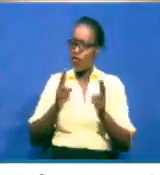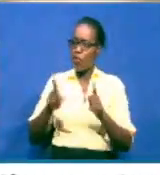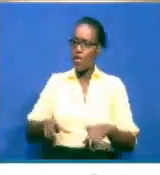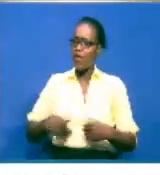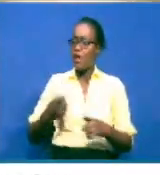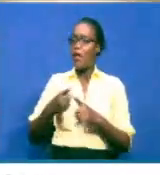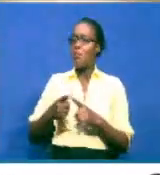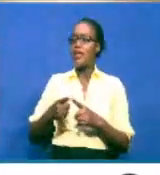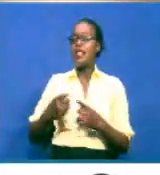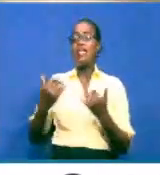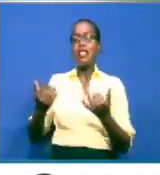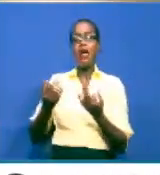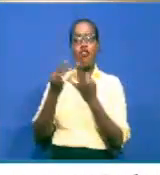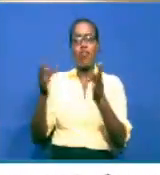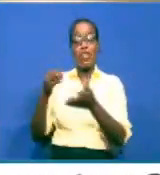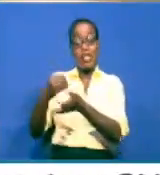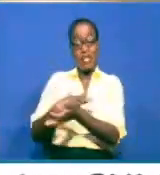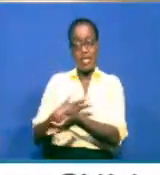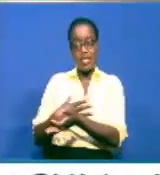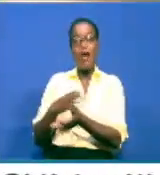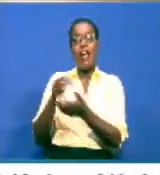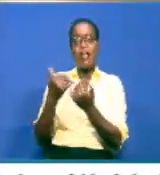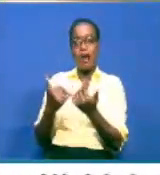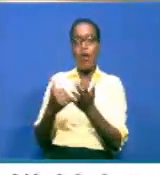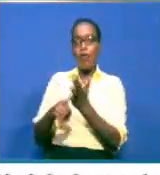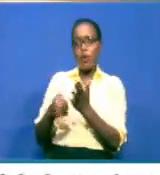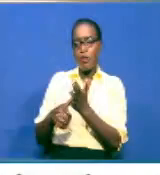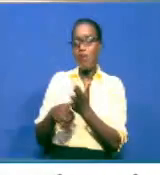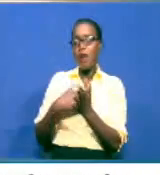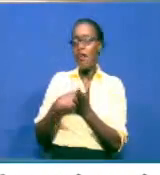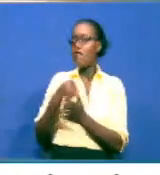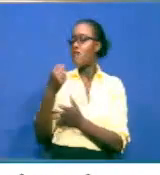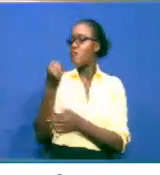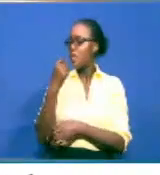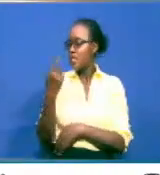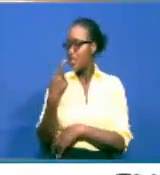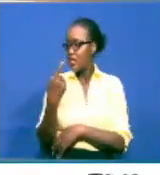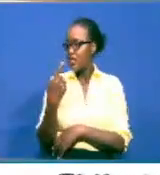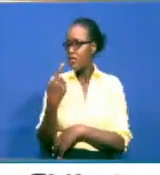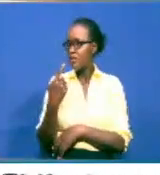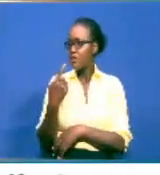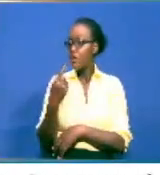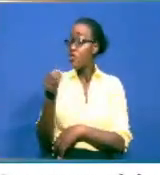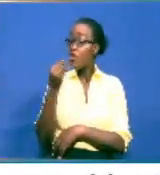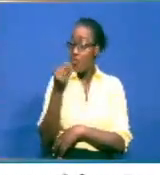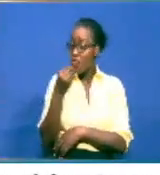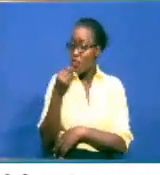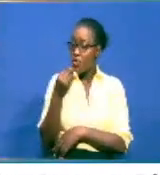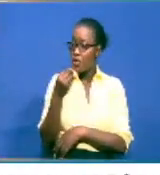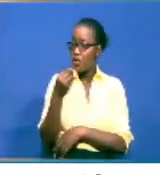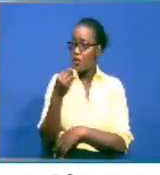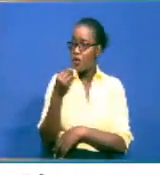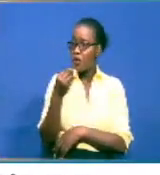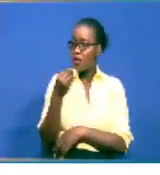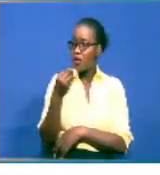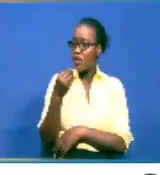cancer survivors. So you find that they really have problems when it comes to getting medicine, when it comes to getting food, and they